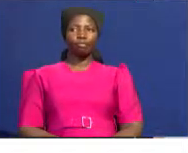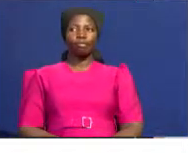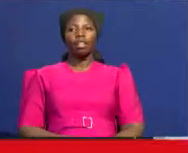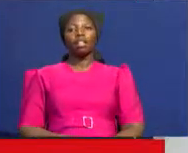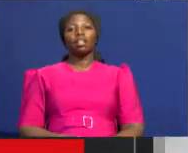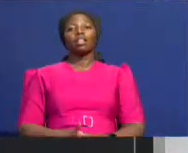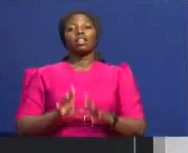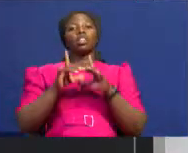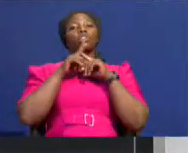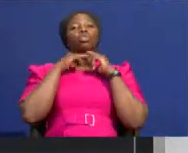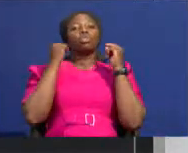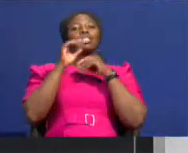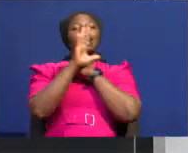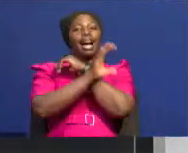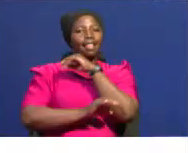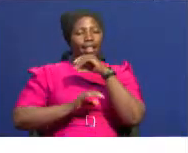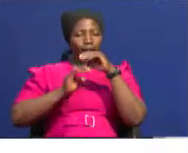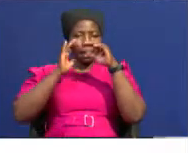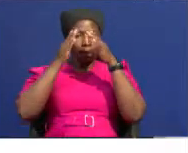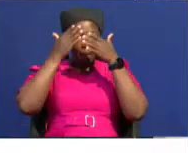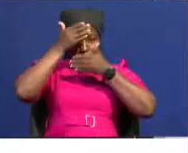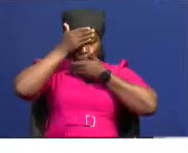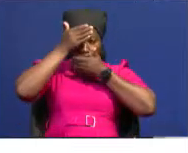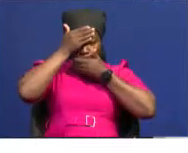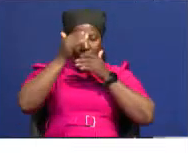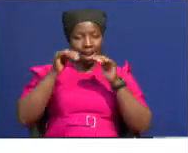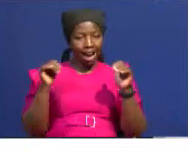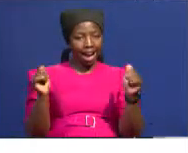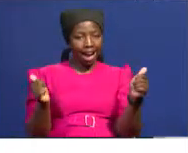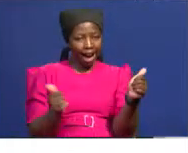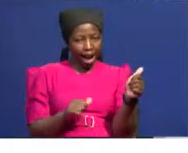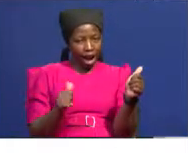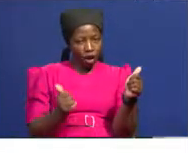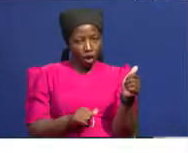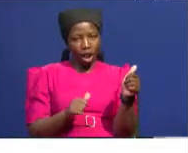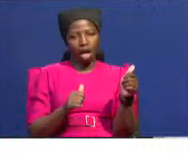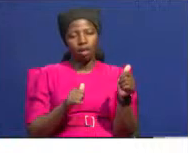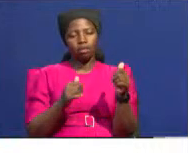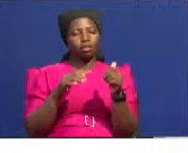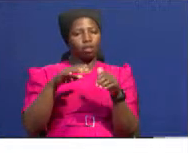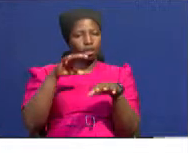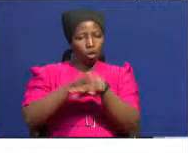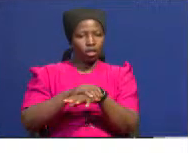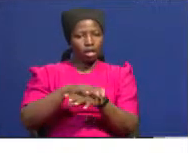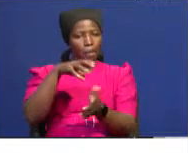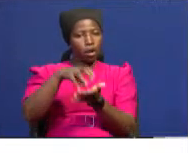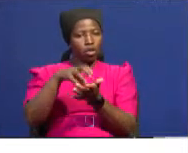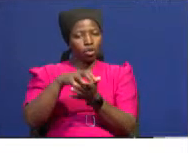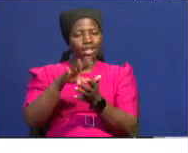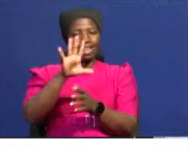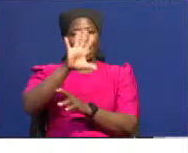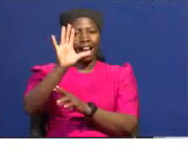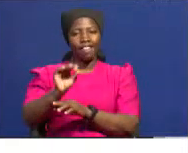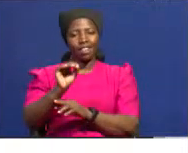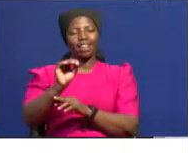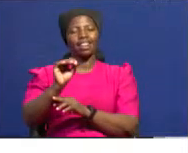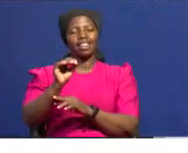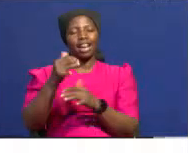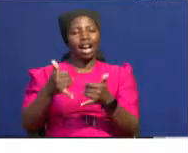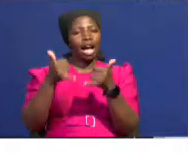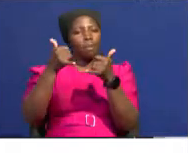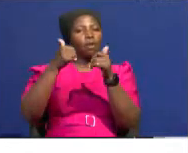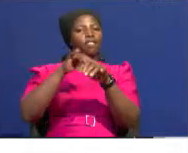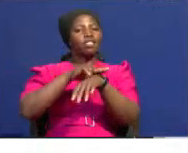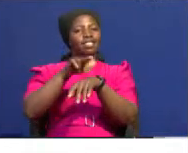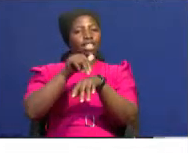Now, host country Morocco and Angola booked a spot in the final of the African Cup Nations futsal after